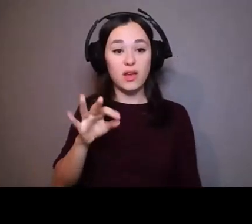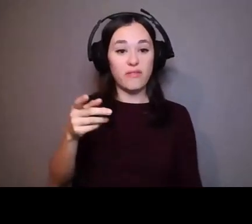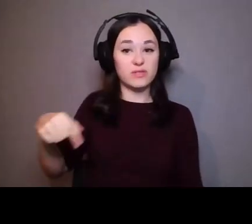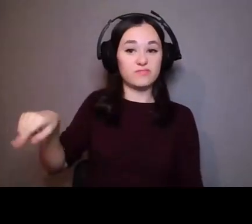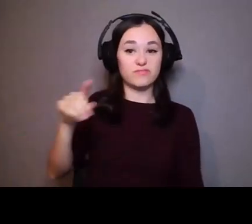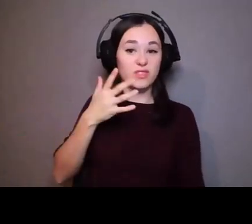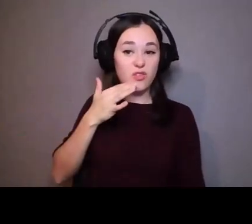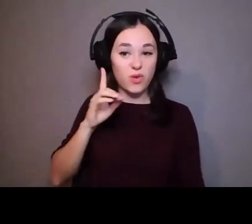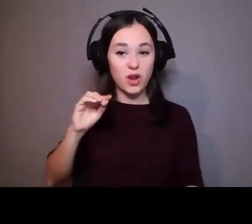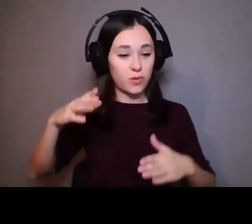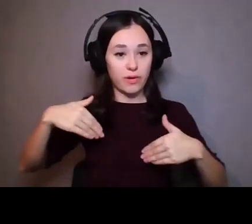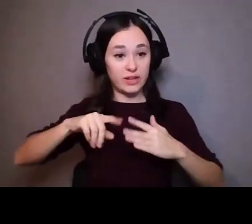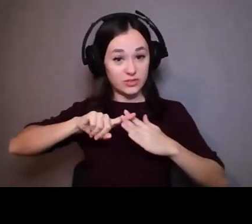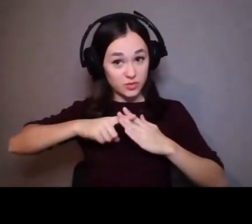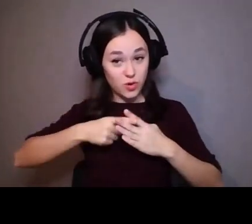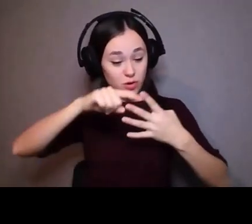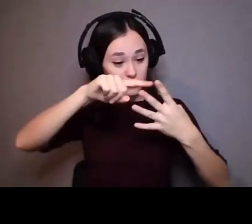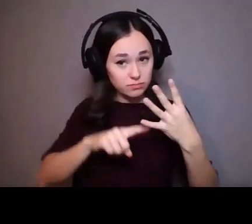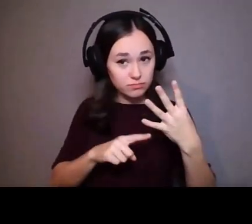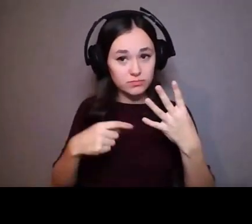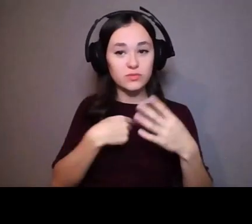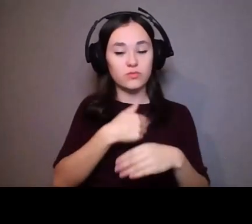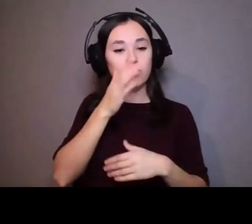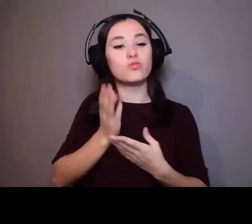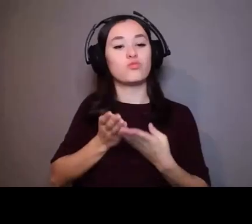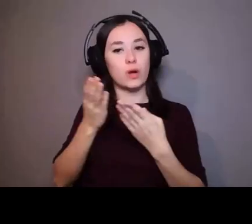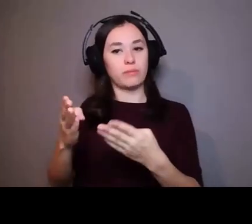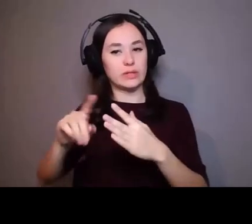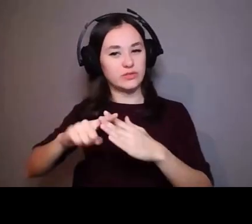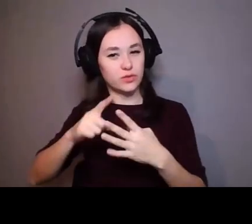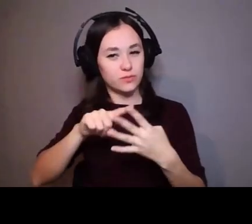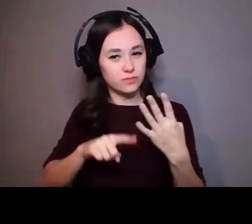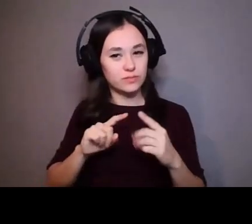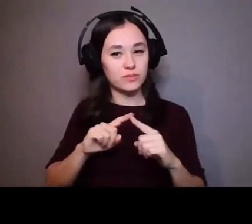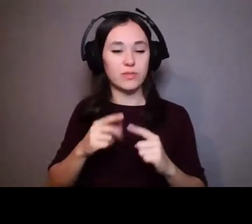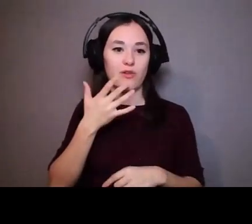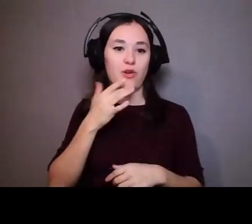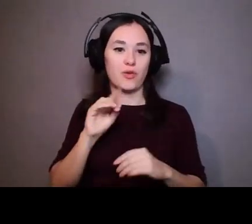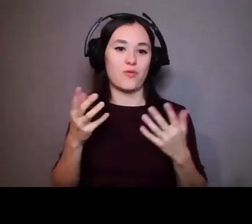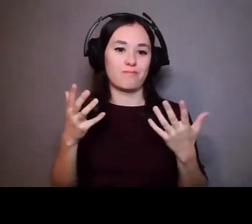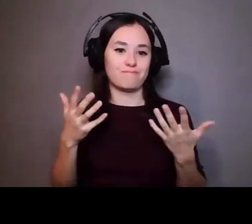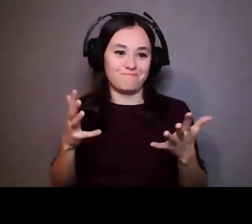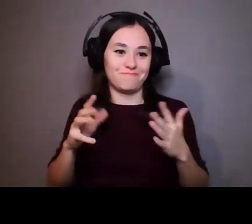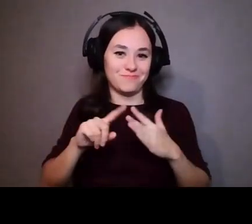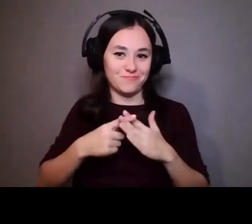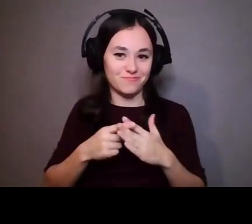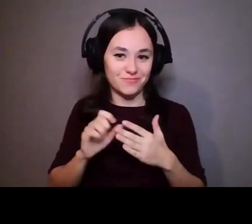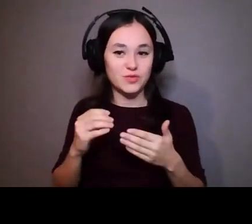for additional areas of policy change that can bring value to the program. Let's go to the next slide, please.